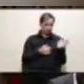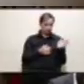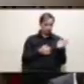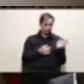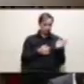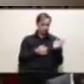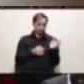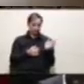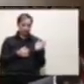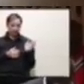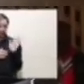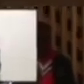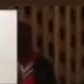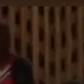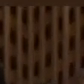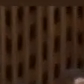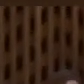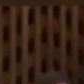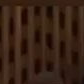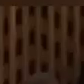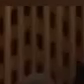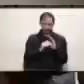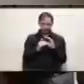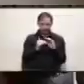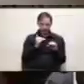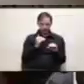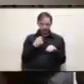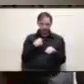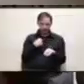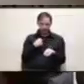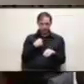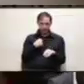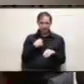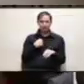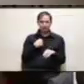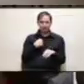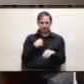Okay, just note them and send them to me. So note them on the piece and let's send them.